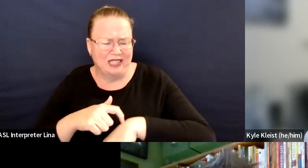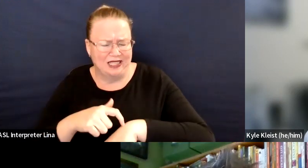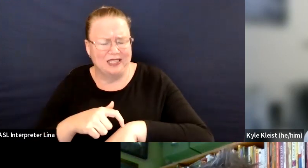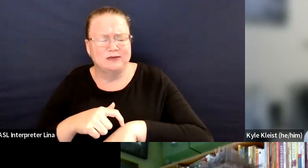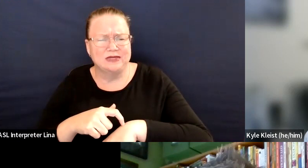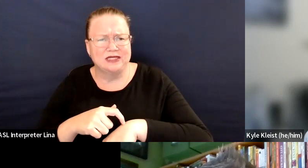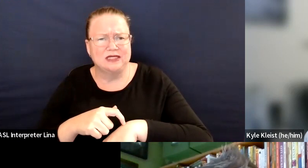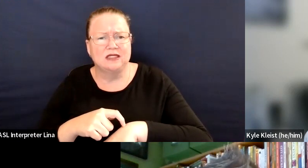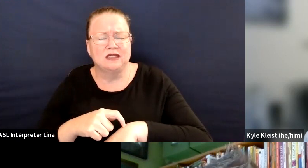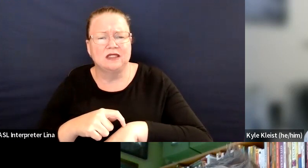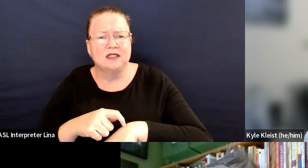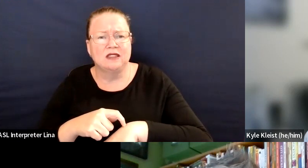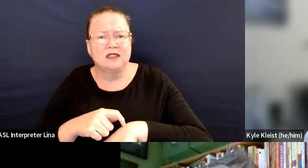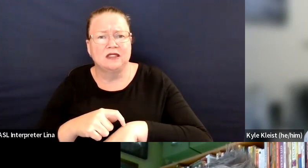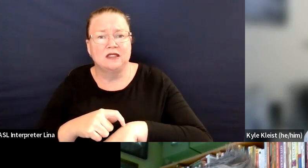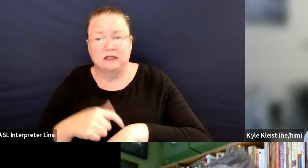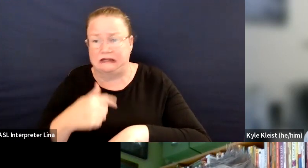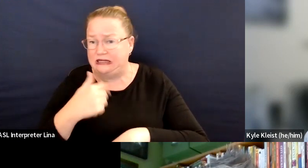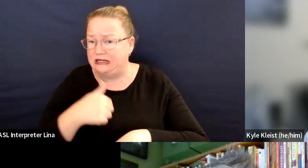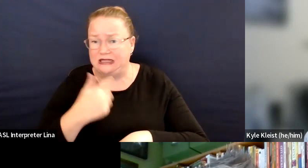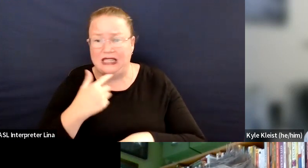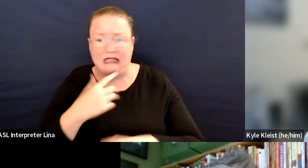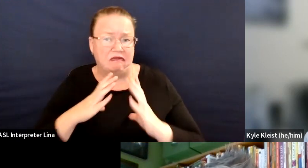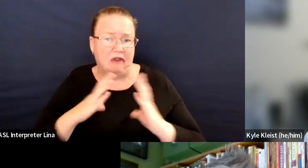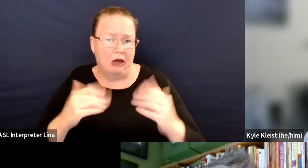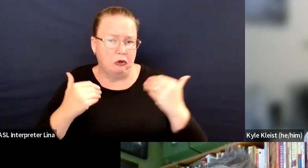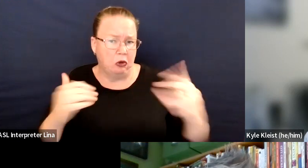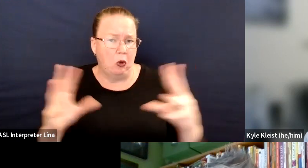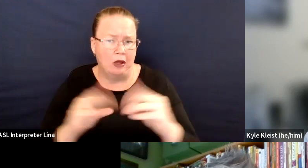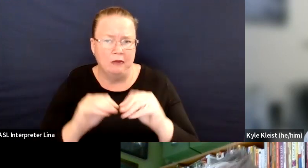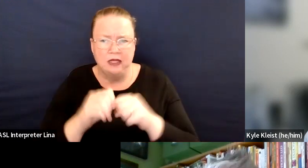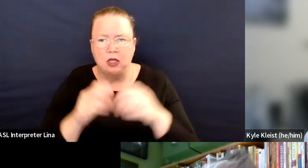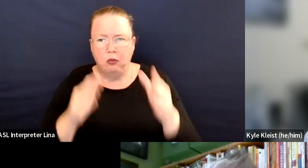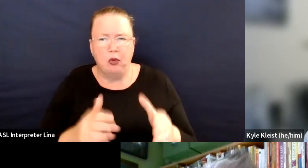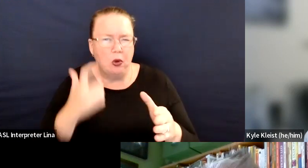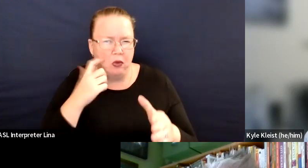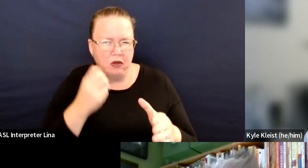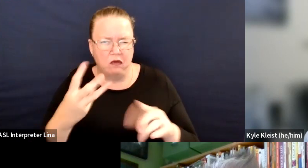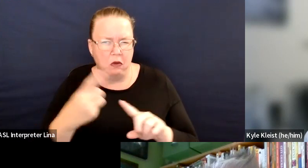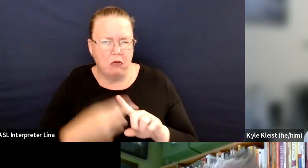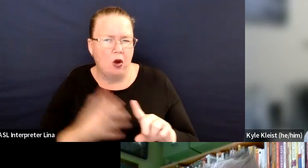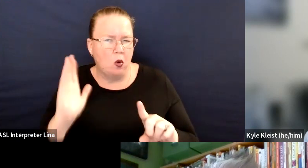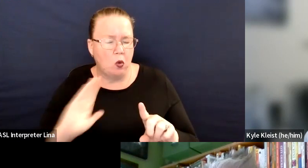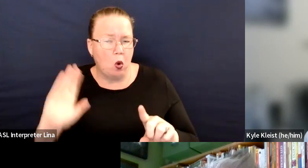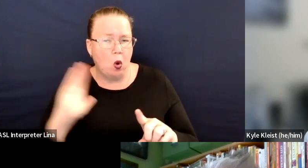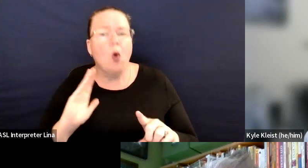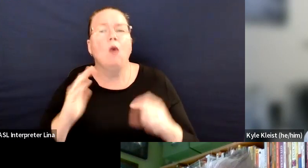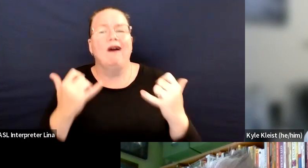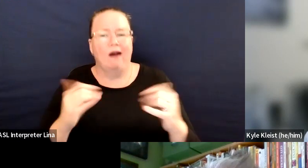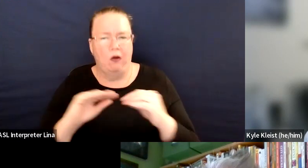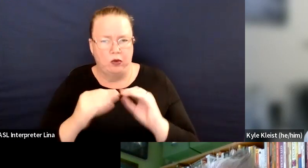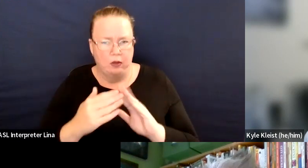given the all clear to meet in person just a few months ago, and our attendance is starting to